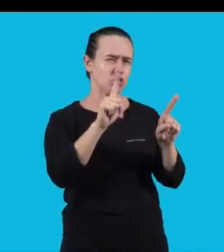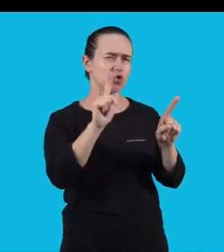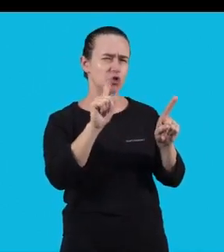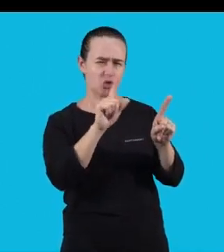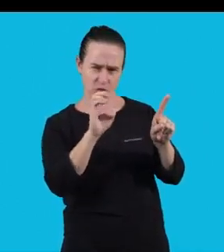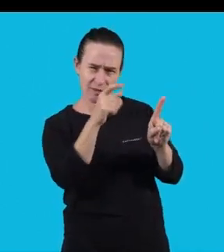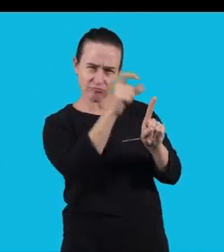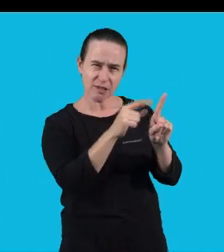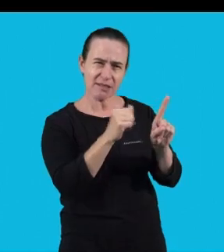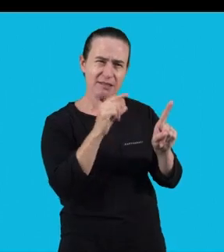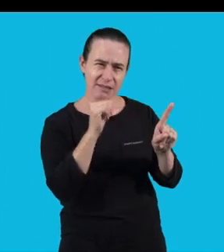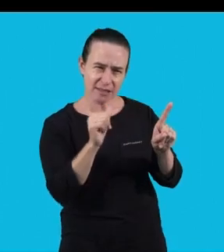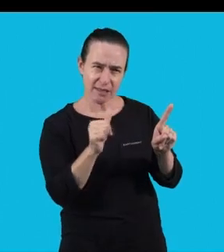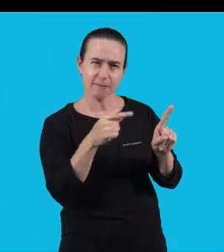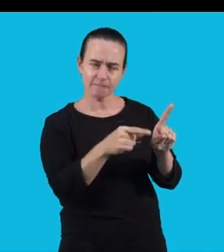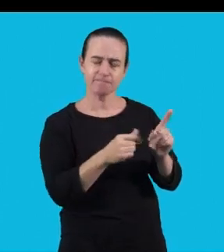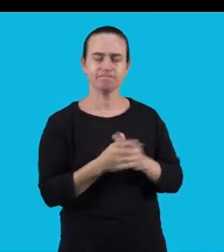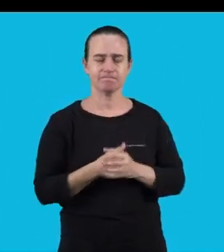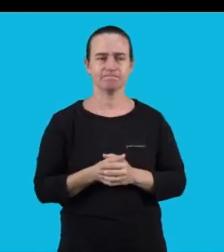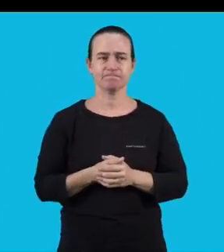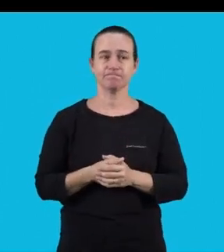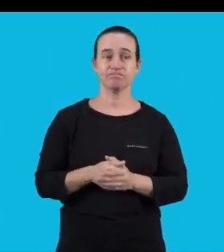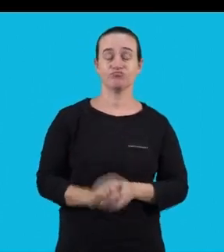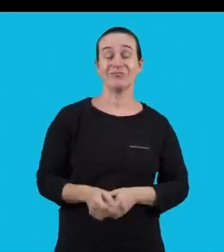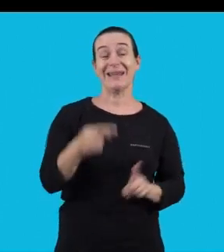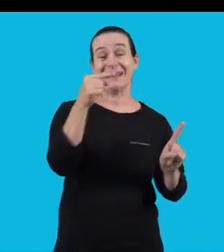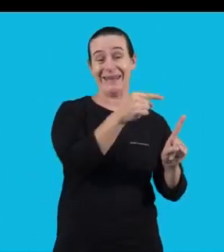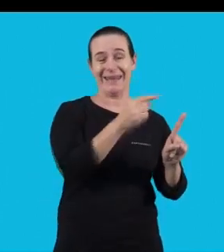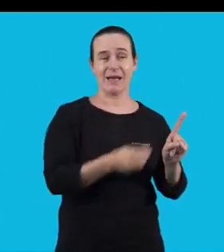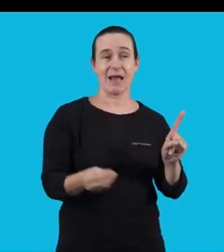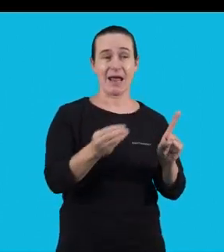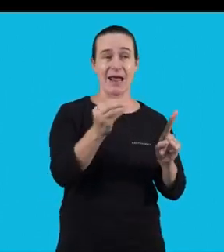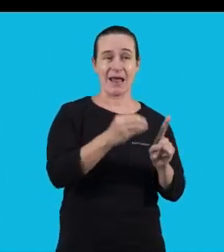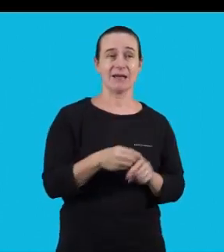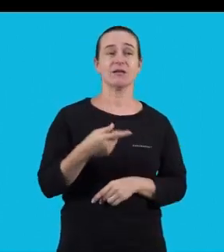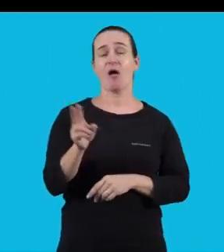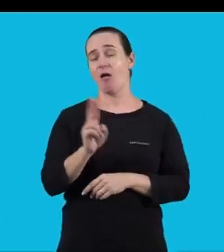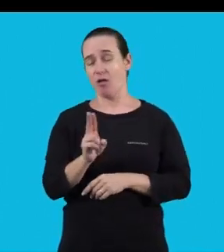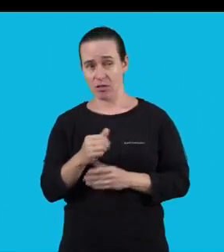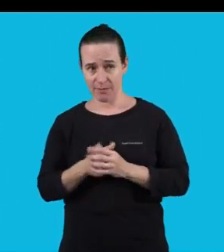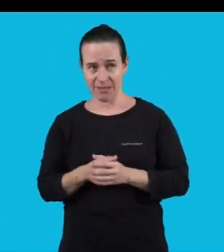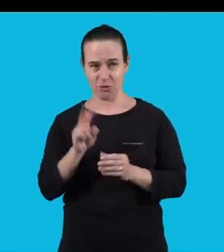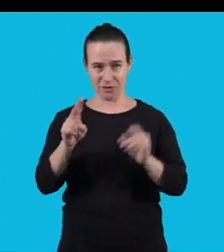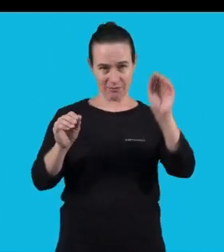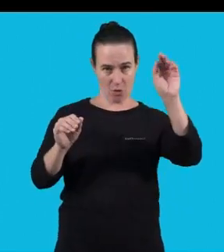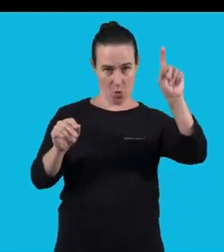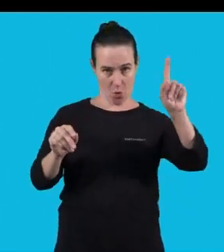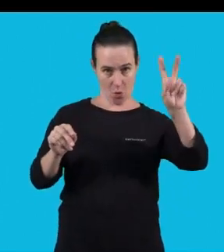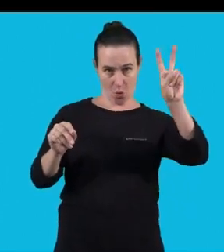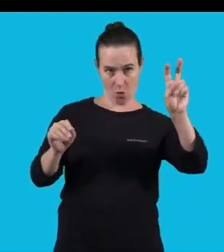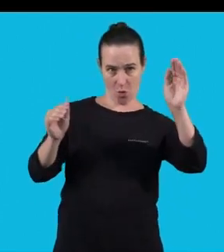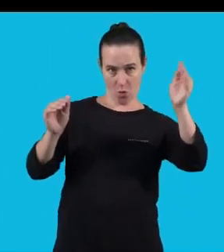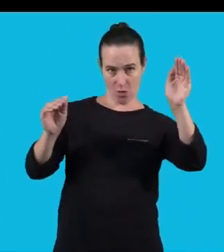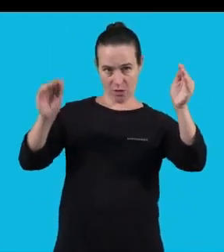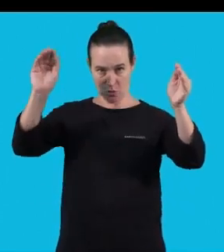add quotation marks and then change some of the verbs. So he added, ultimately, there we have our quotation